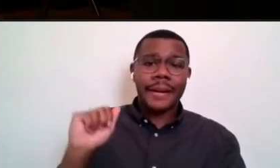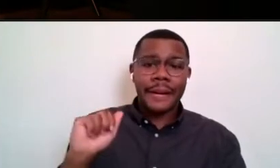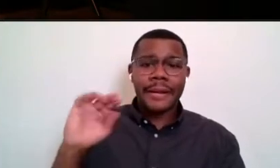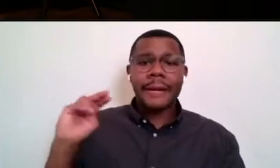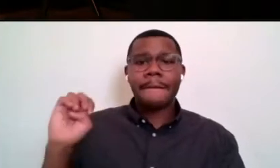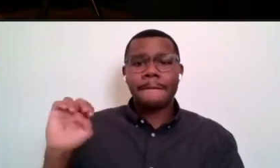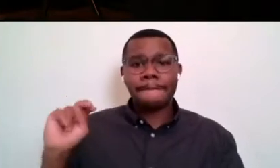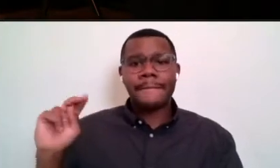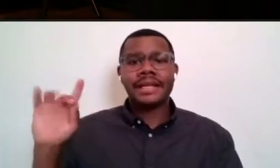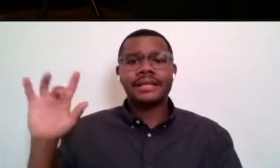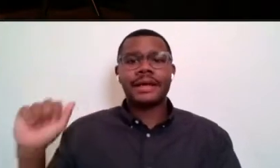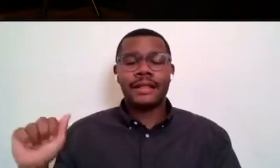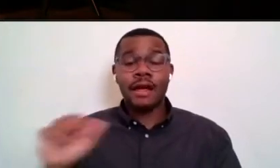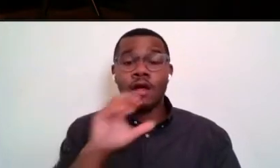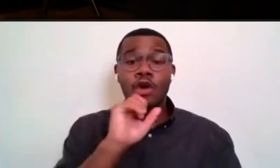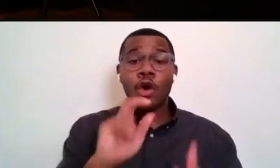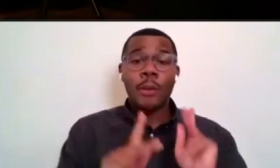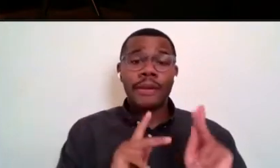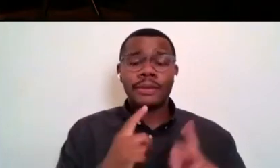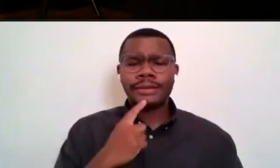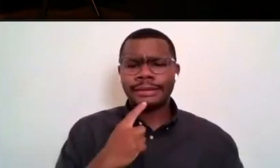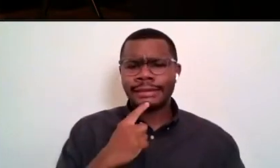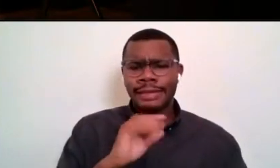say Papa Mandela, you know?